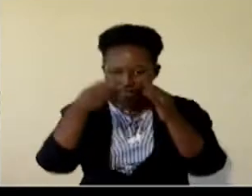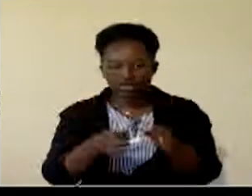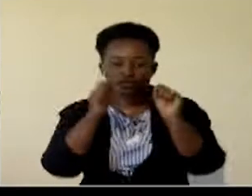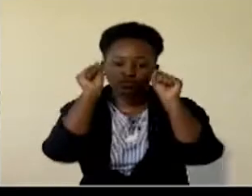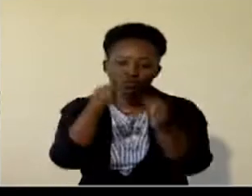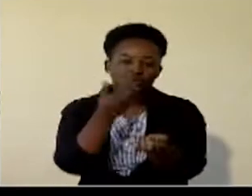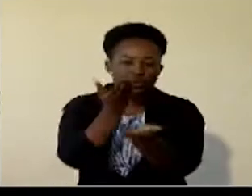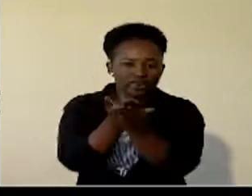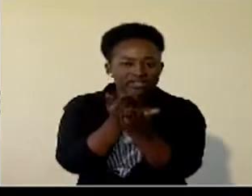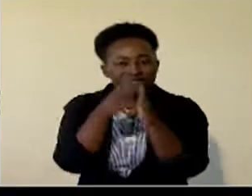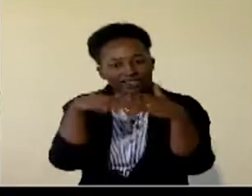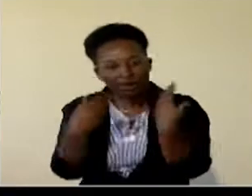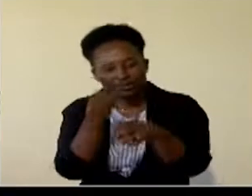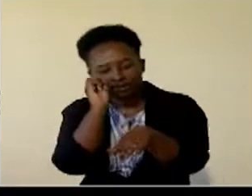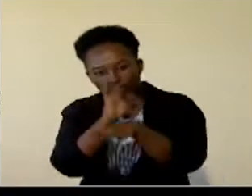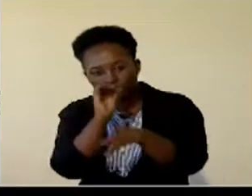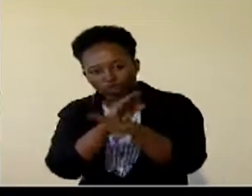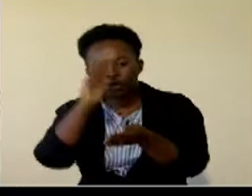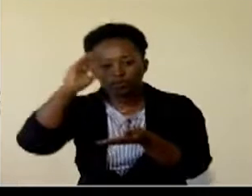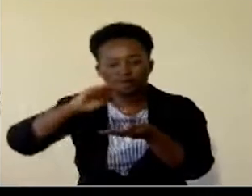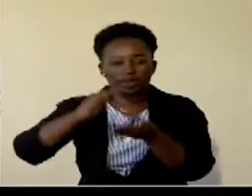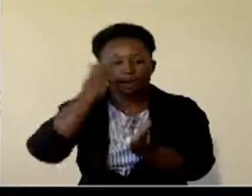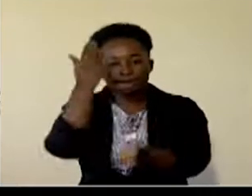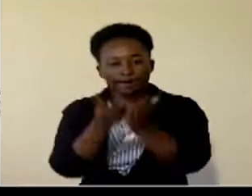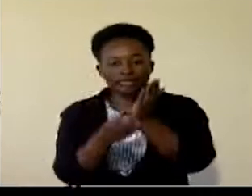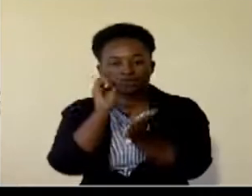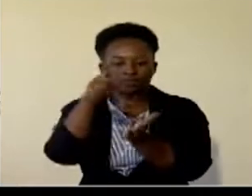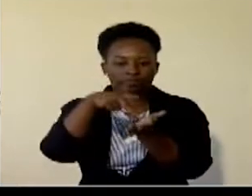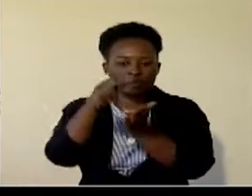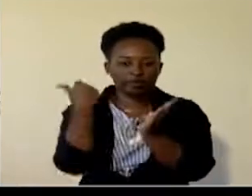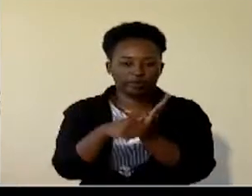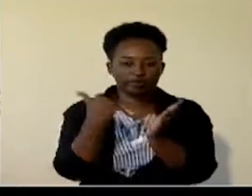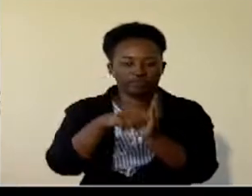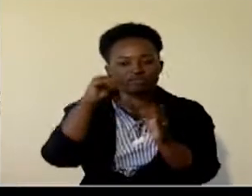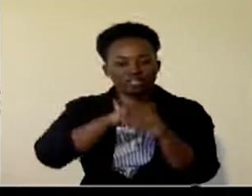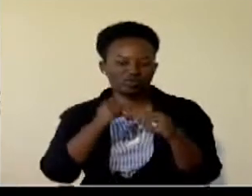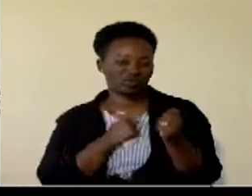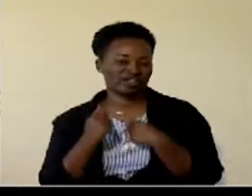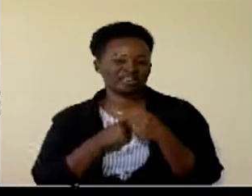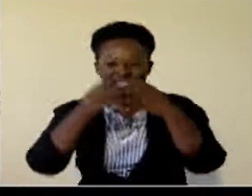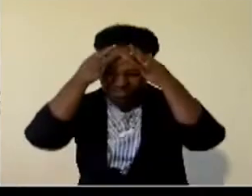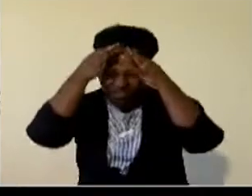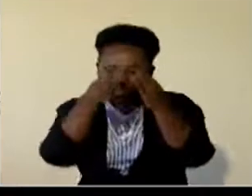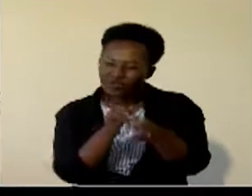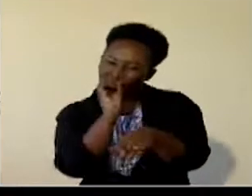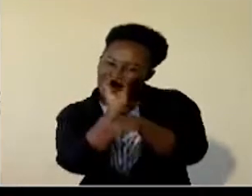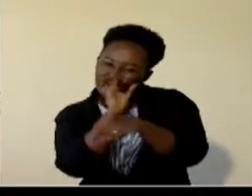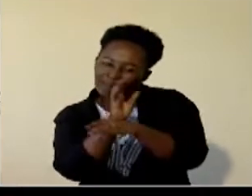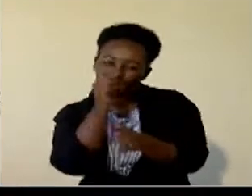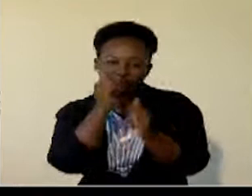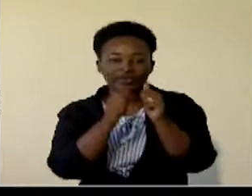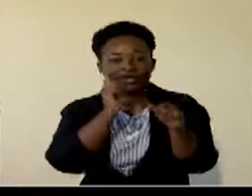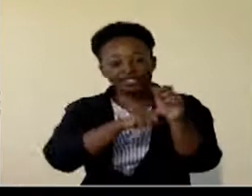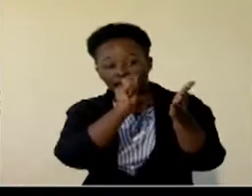suggest to reduce balance of payment problems in Rwanda? What could be those measures? And when you're stating